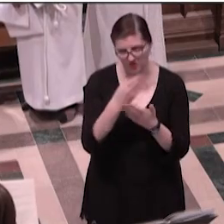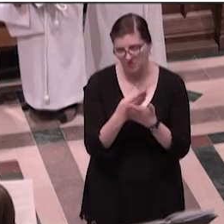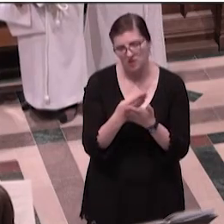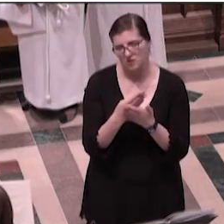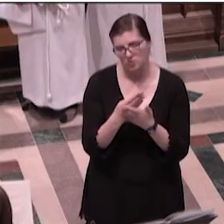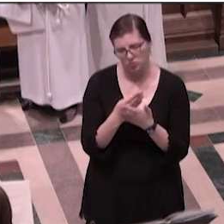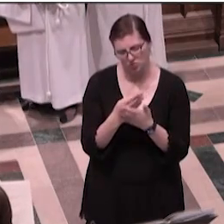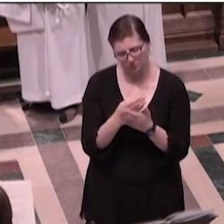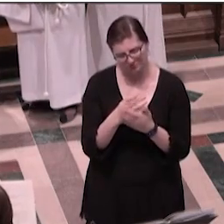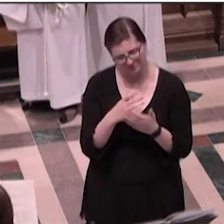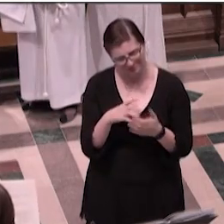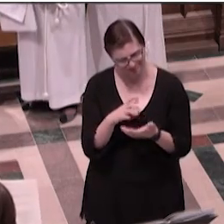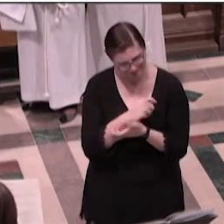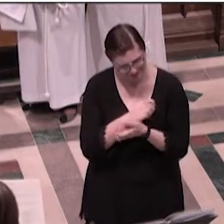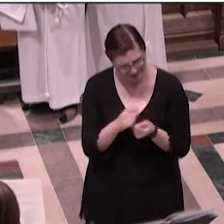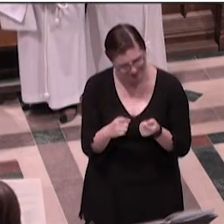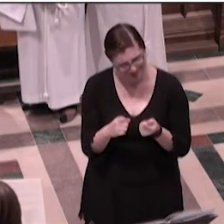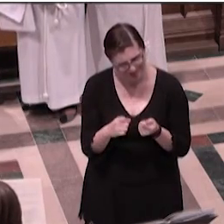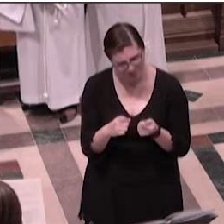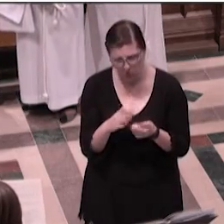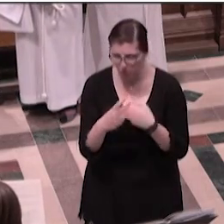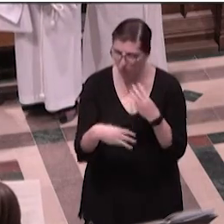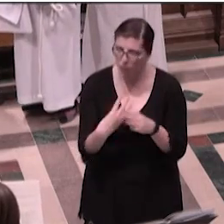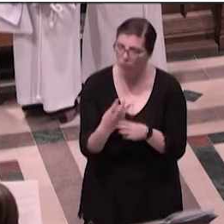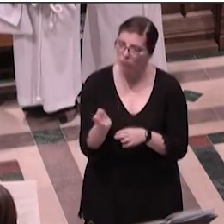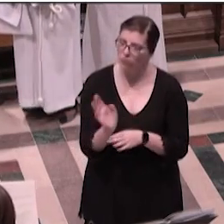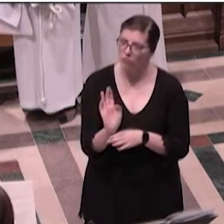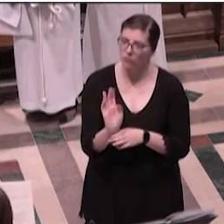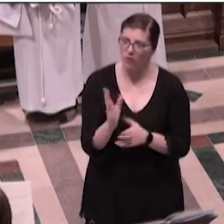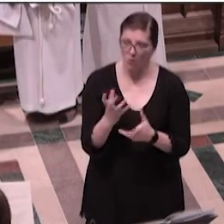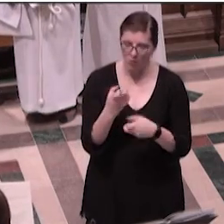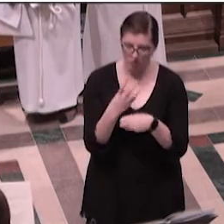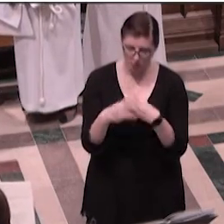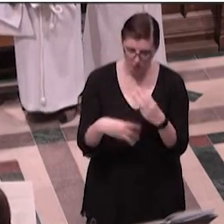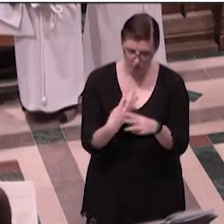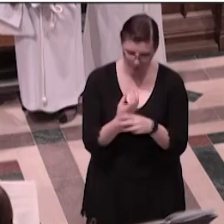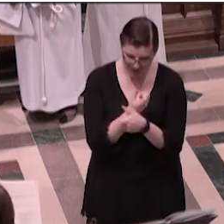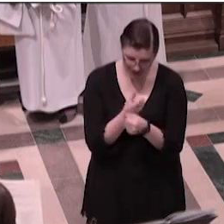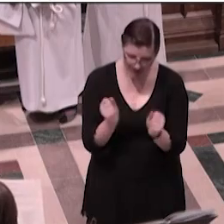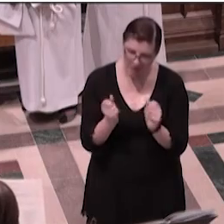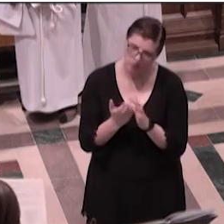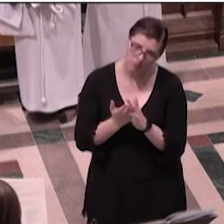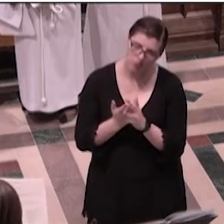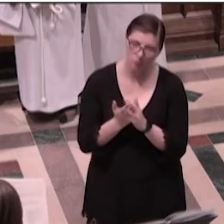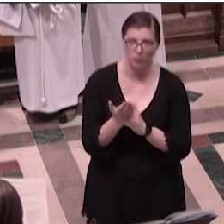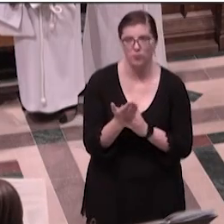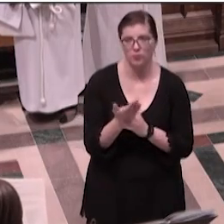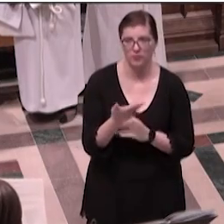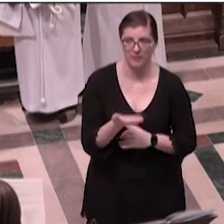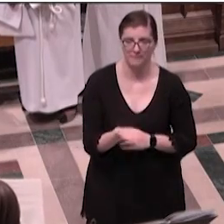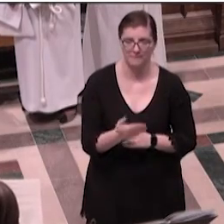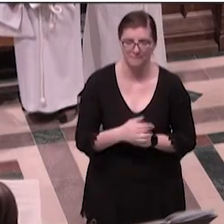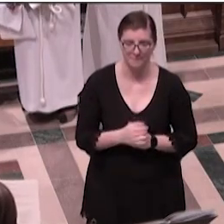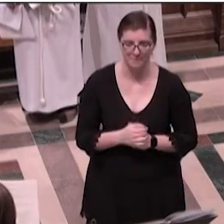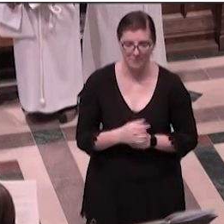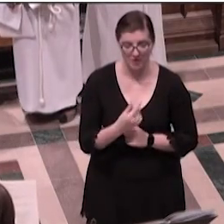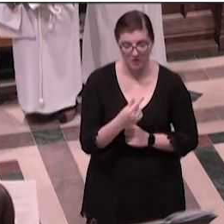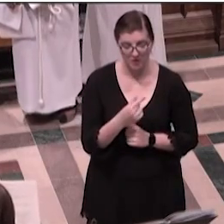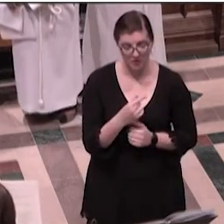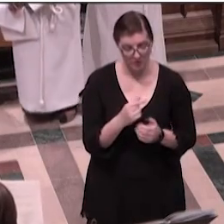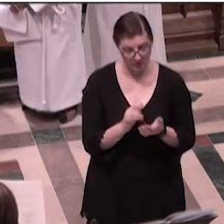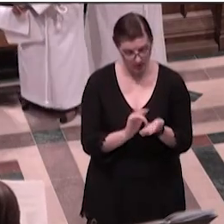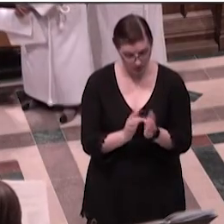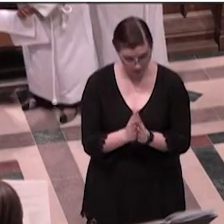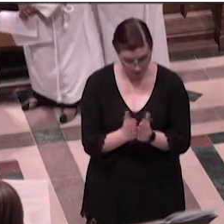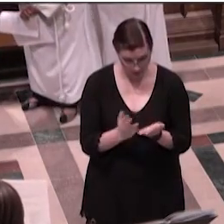the world, but in order that the world might be saved through him." The Gospel of the